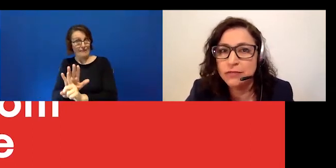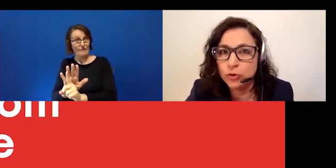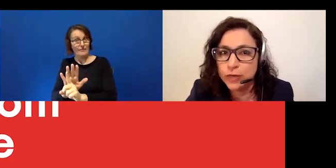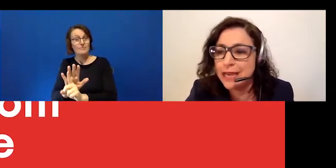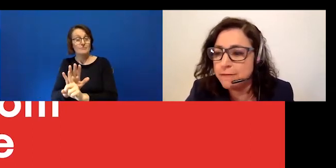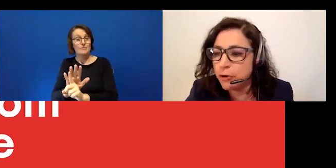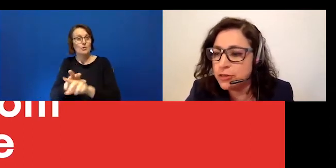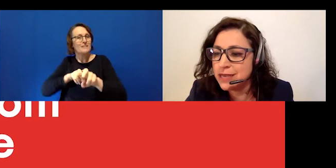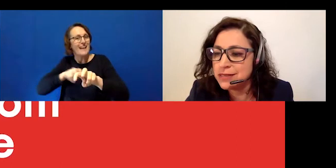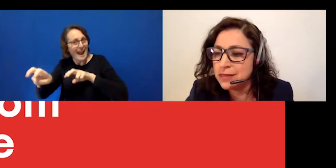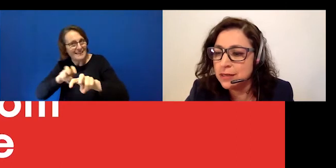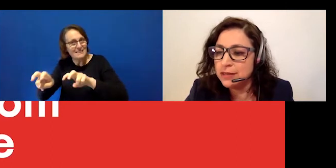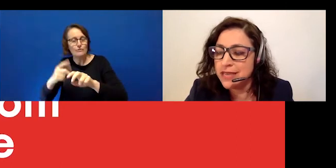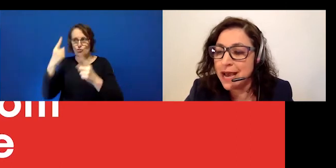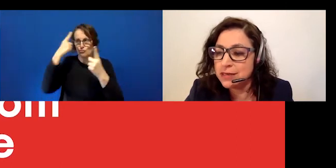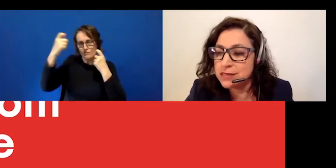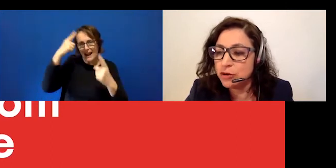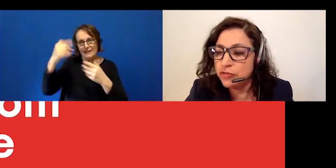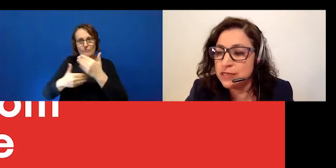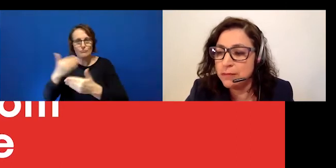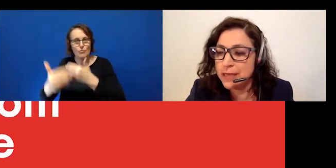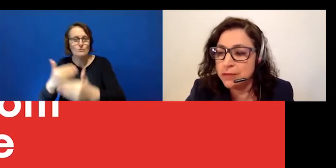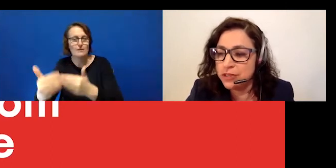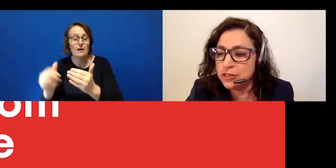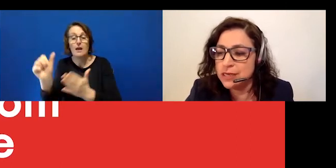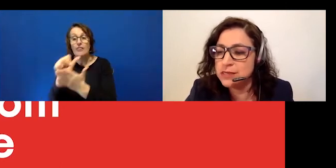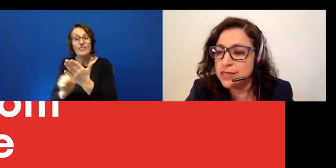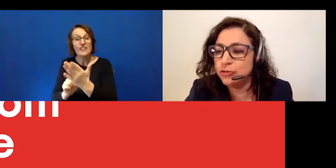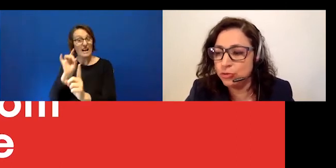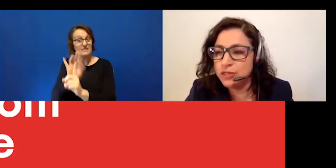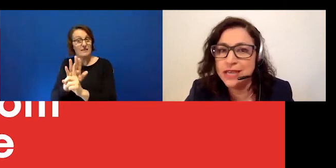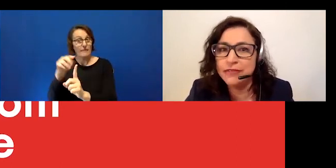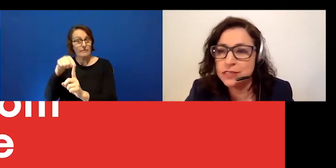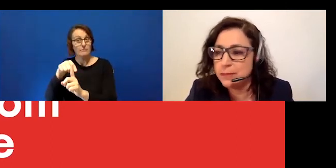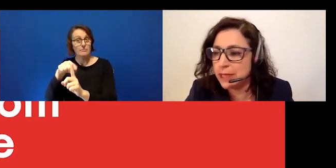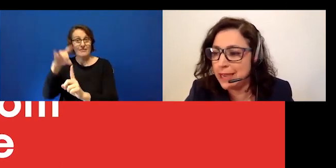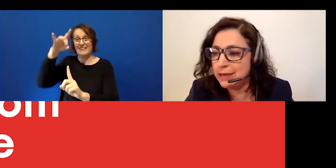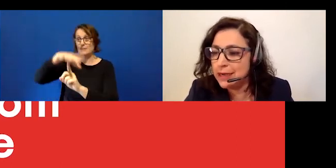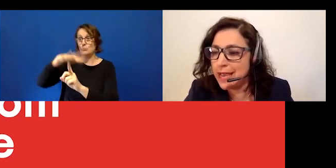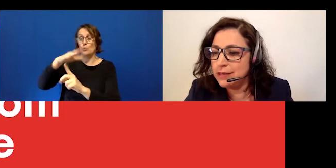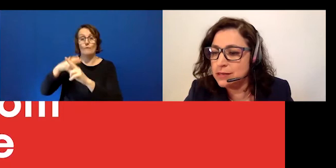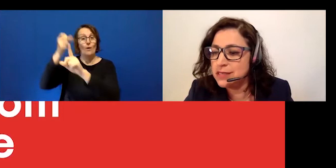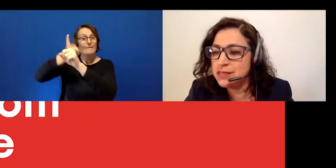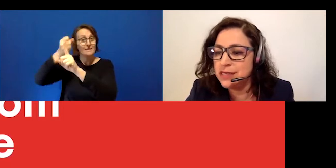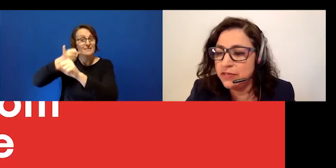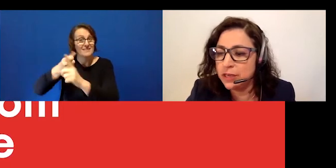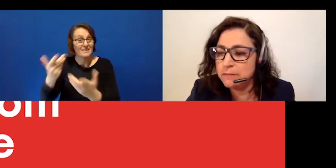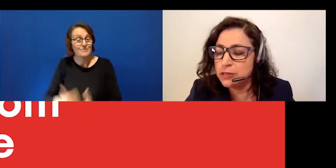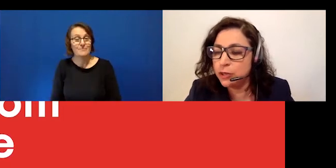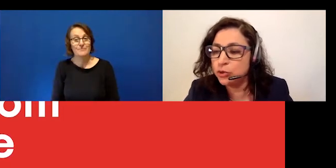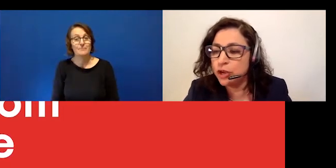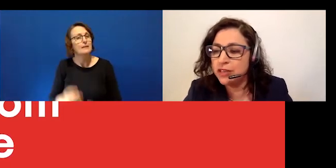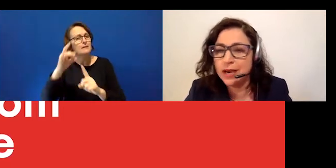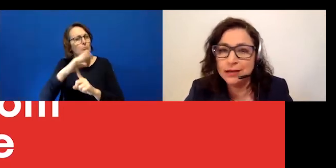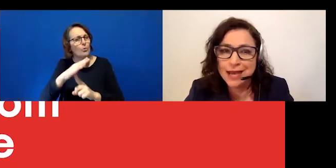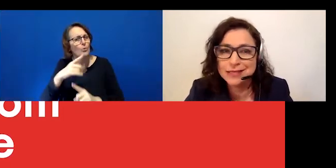active creative process. The art itself is, as I mentioned, is central to the advocacy plan. And this is significant because we